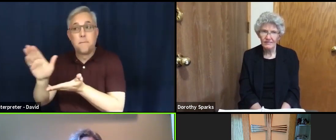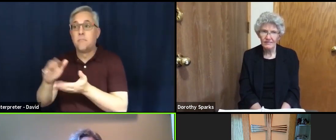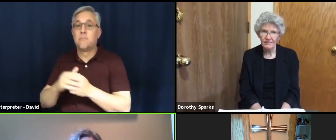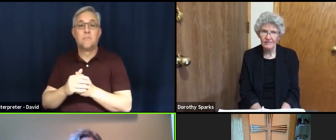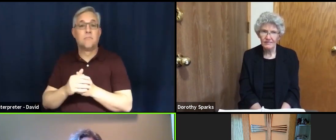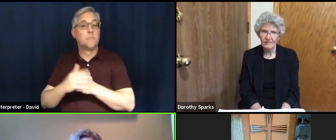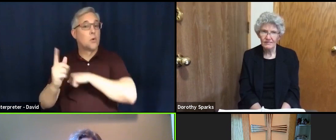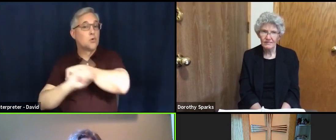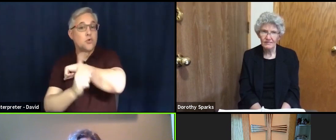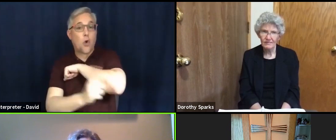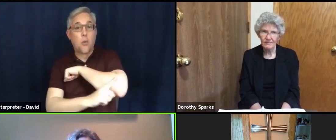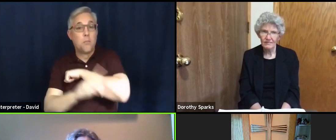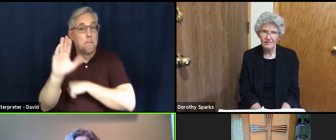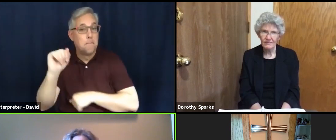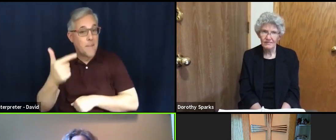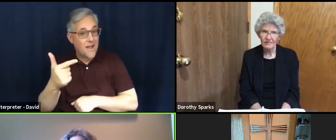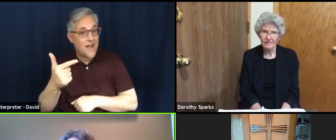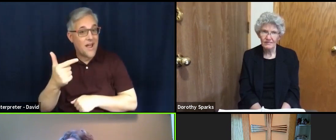Church.